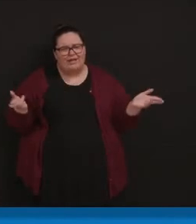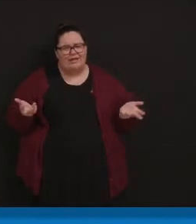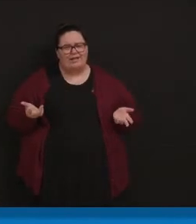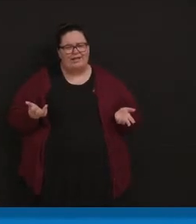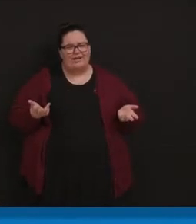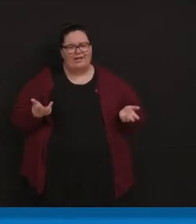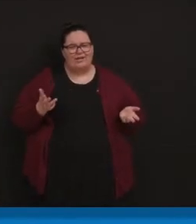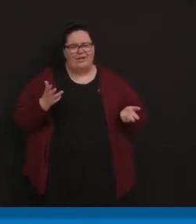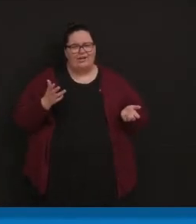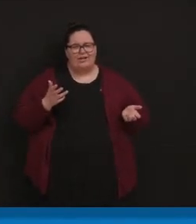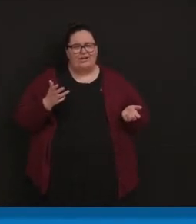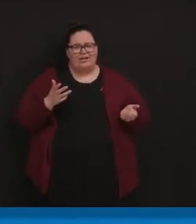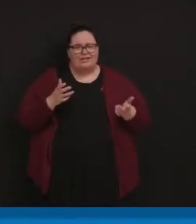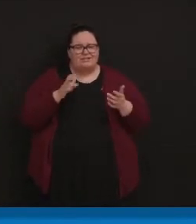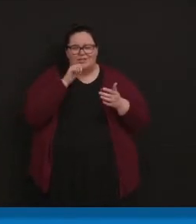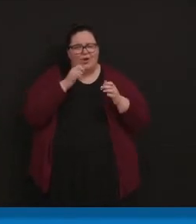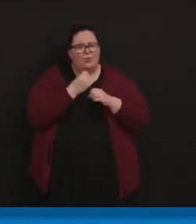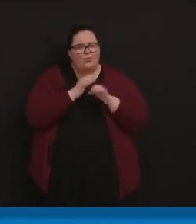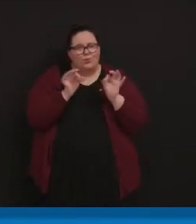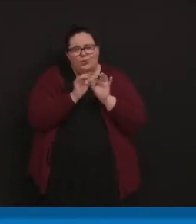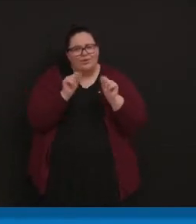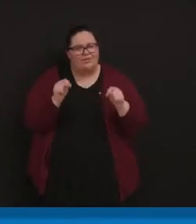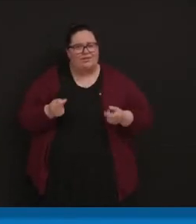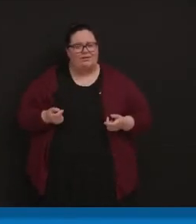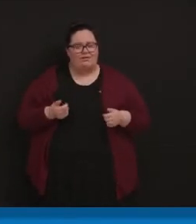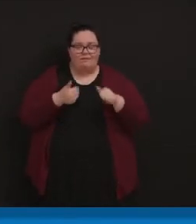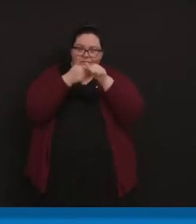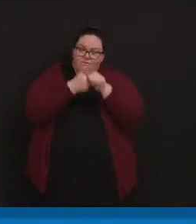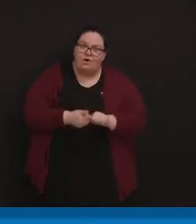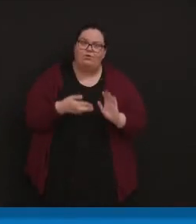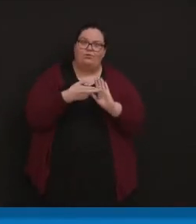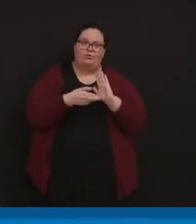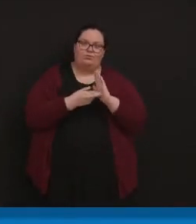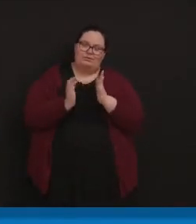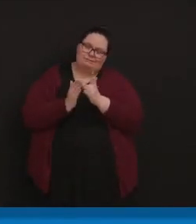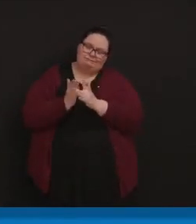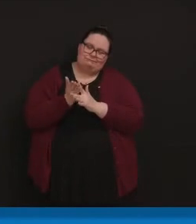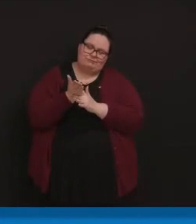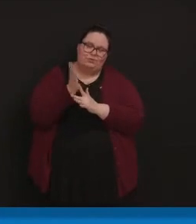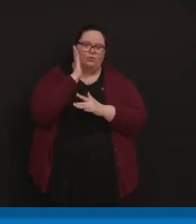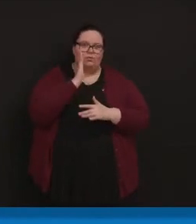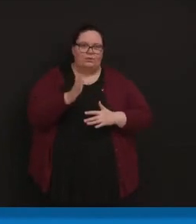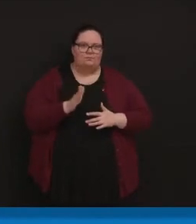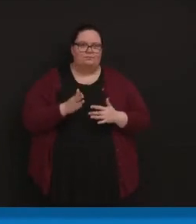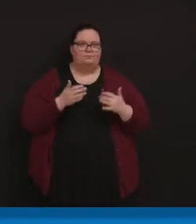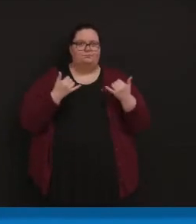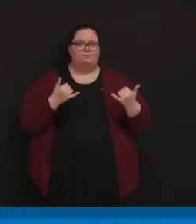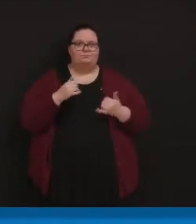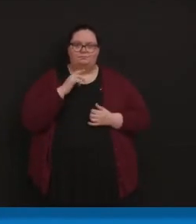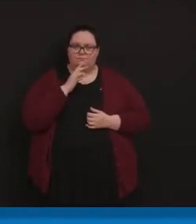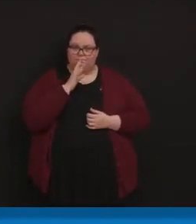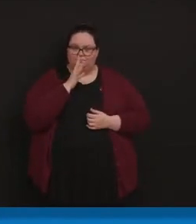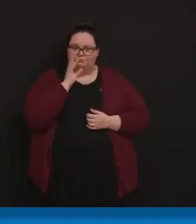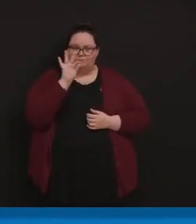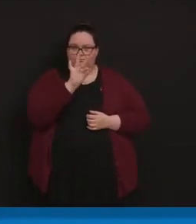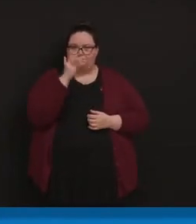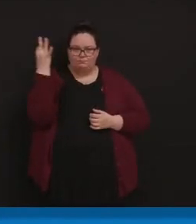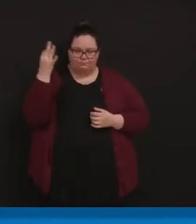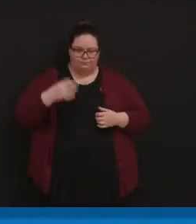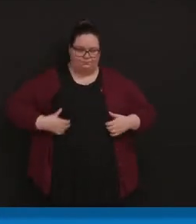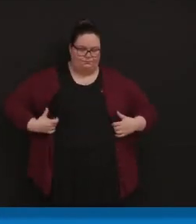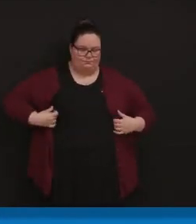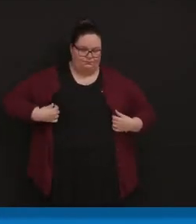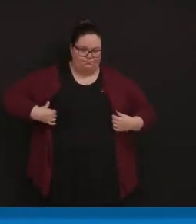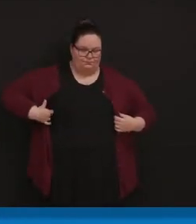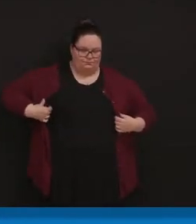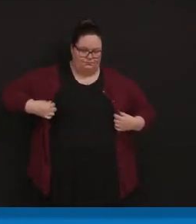to get wet. Stay on board, follow the rules, and we'll get through this. En bref, il n'y a pas beaucoup de temps pour